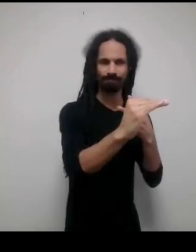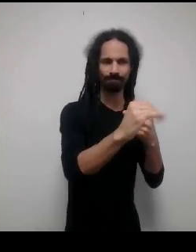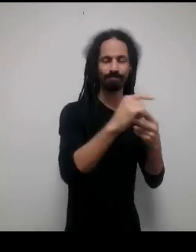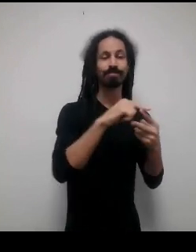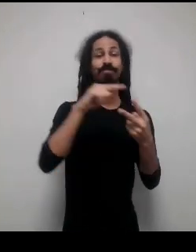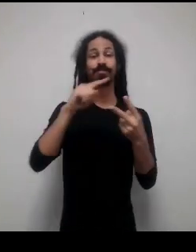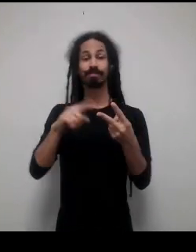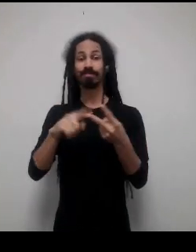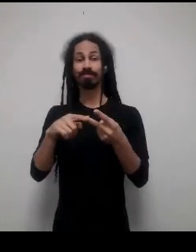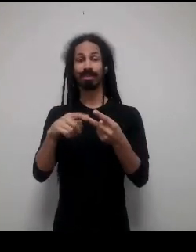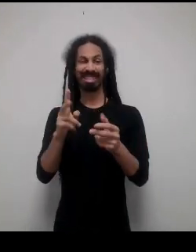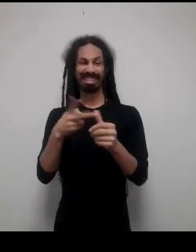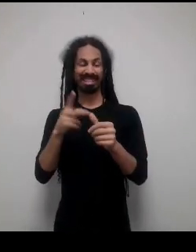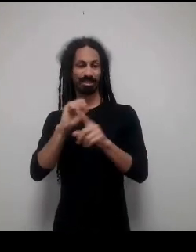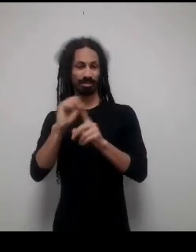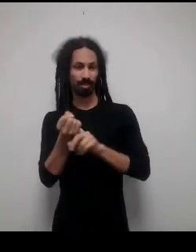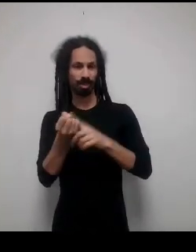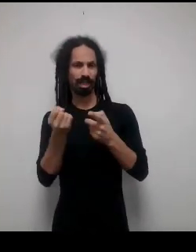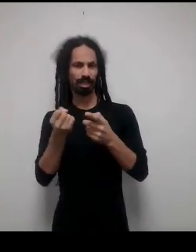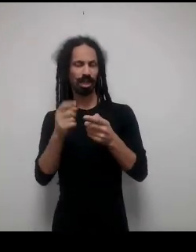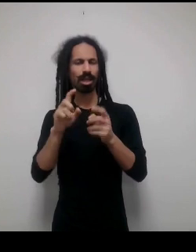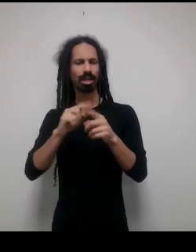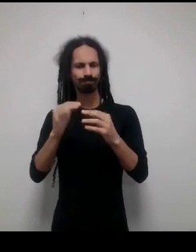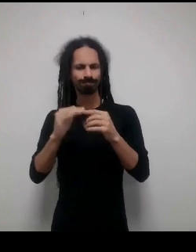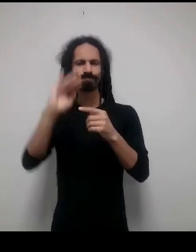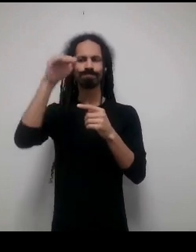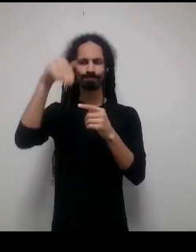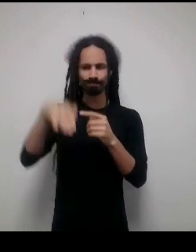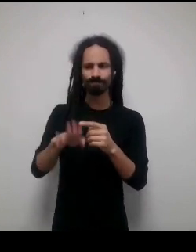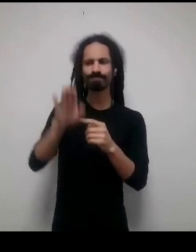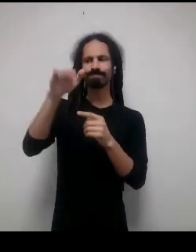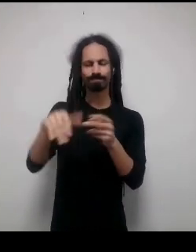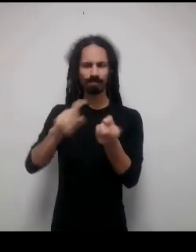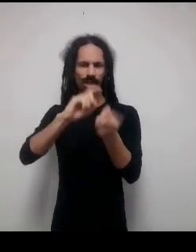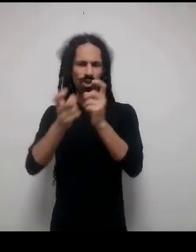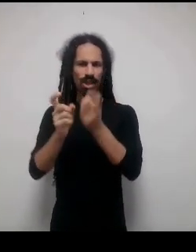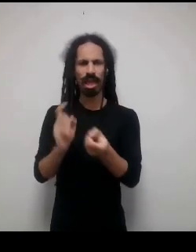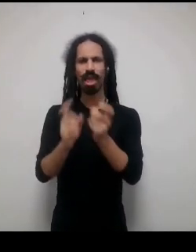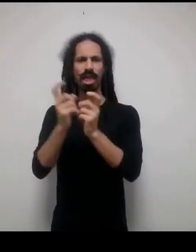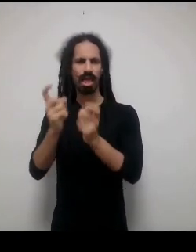2, I put in a lot more variation in my intonation.